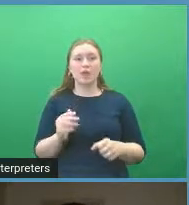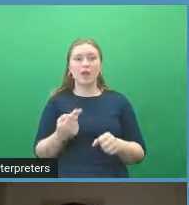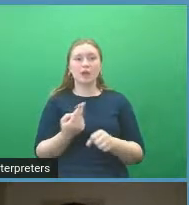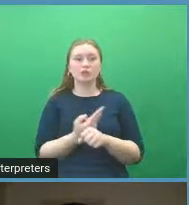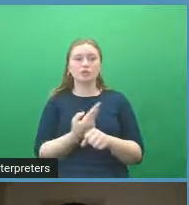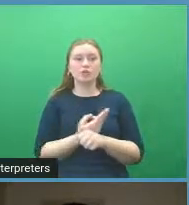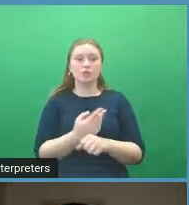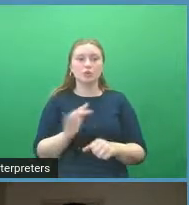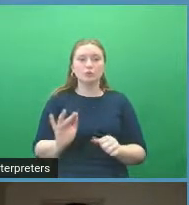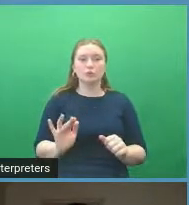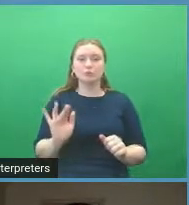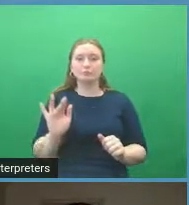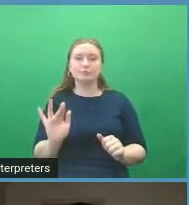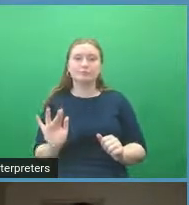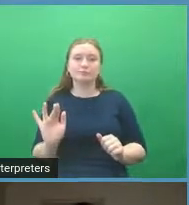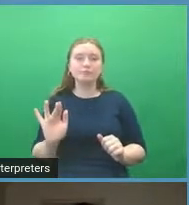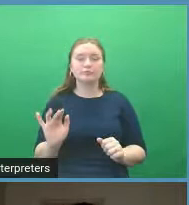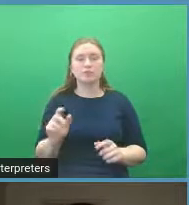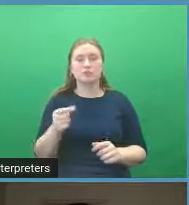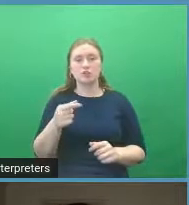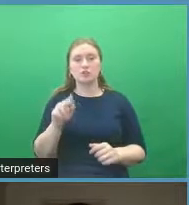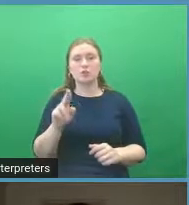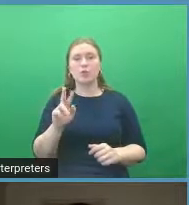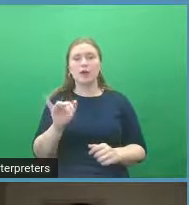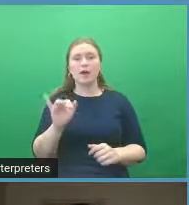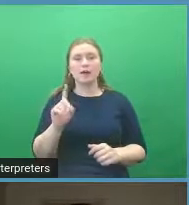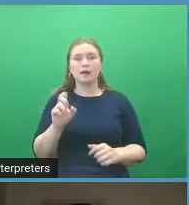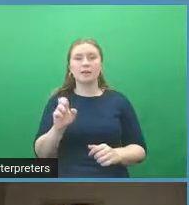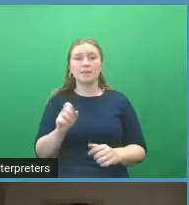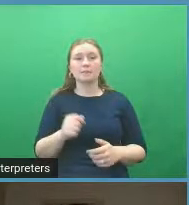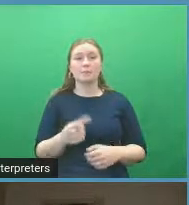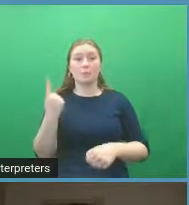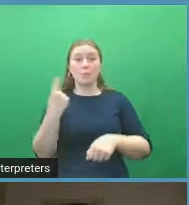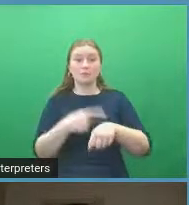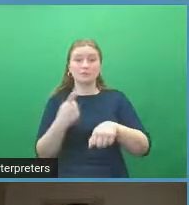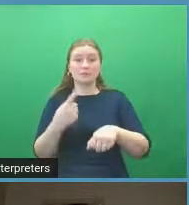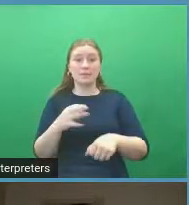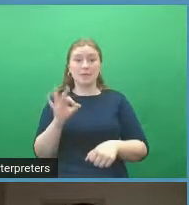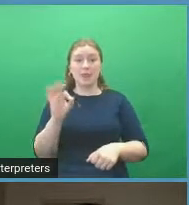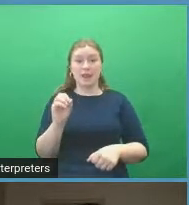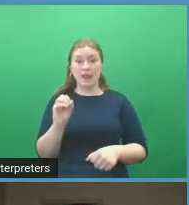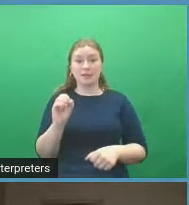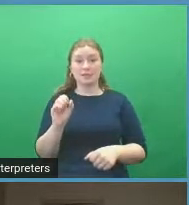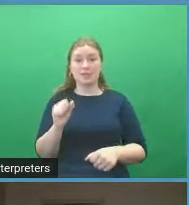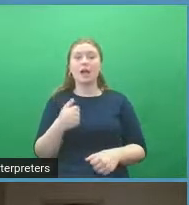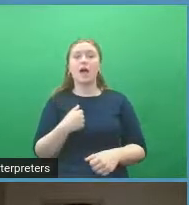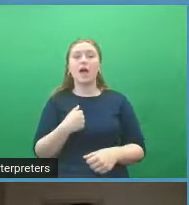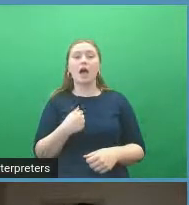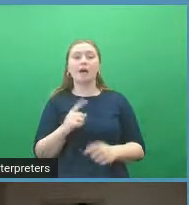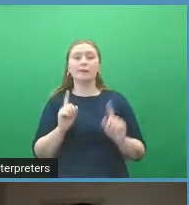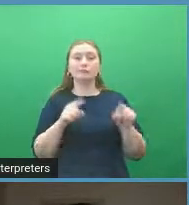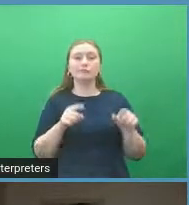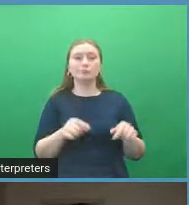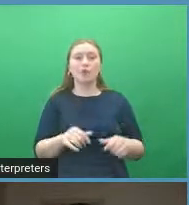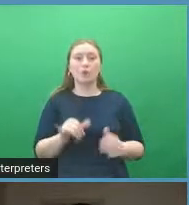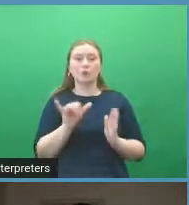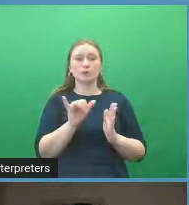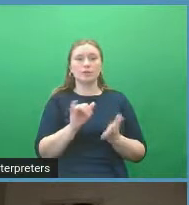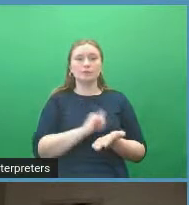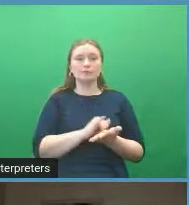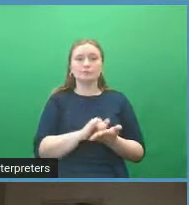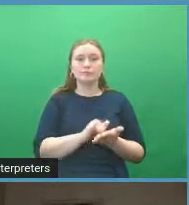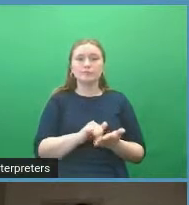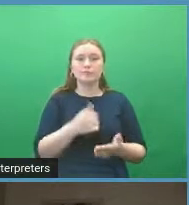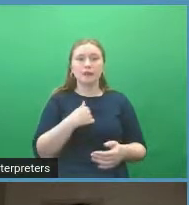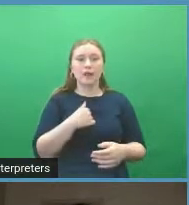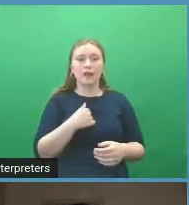my programs. One time I visited my sister in the big city in the 90s, and they had a scrolling menu TV channel just for